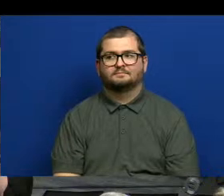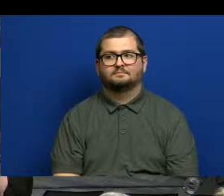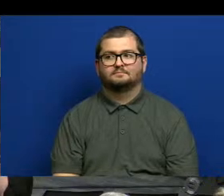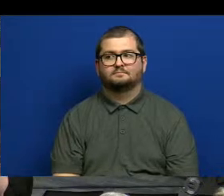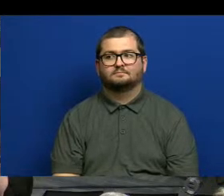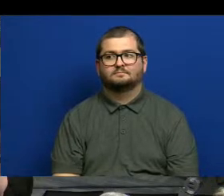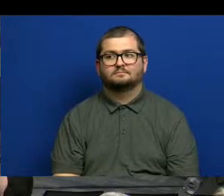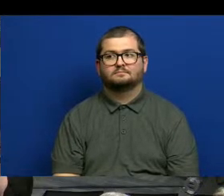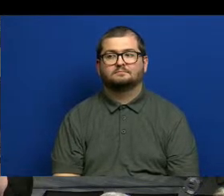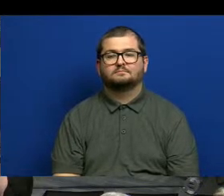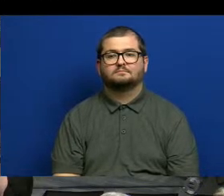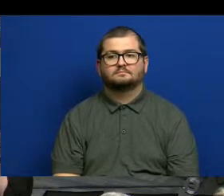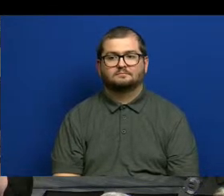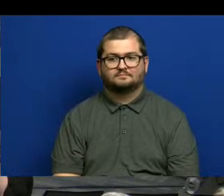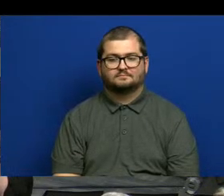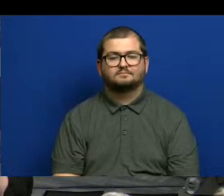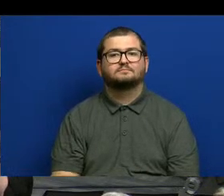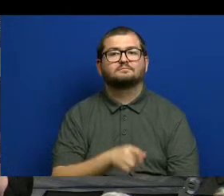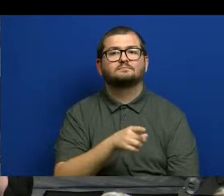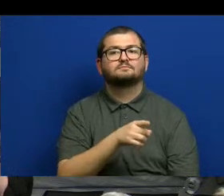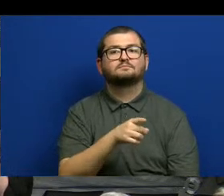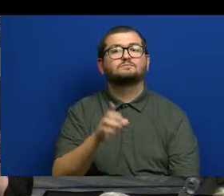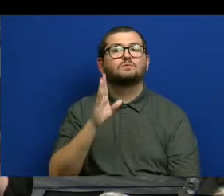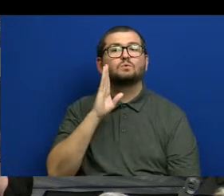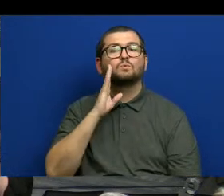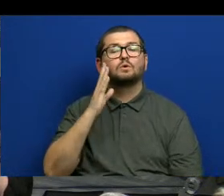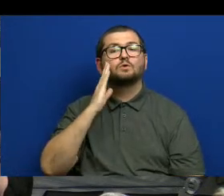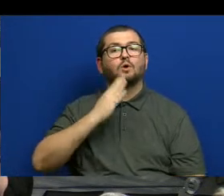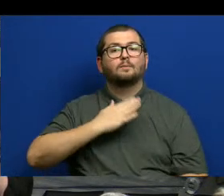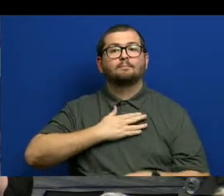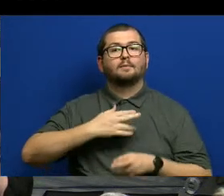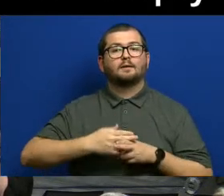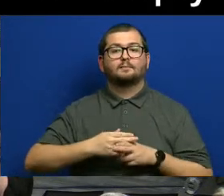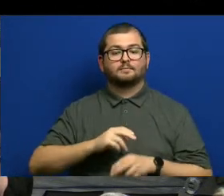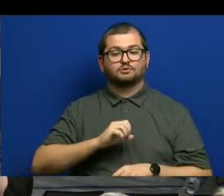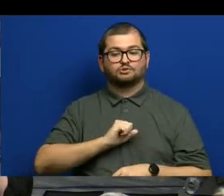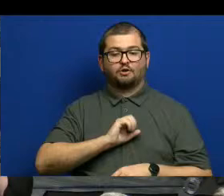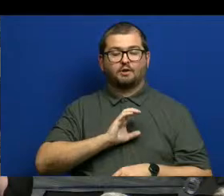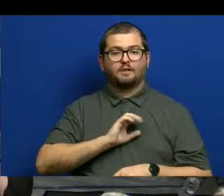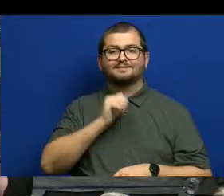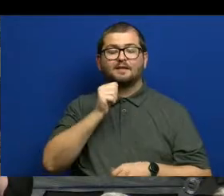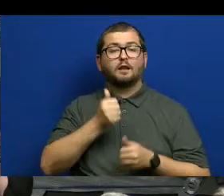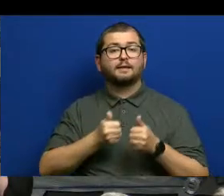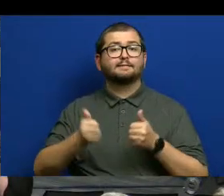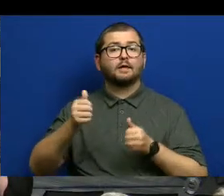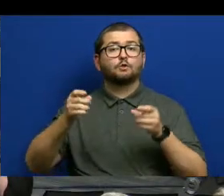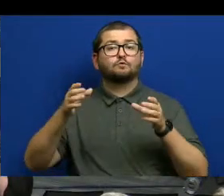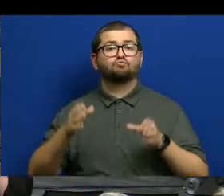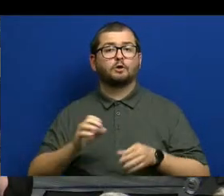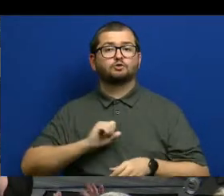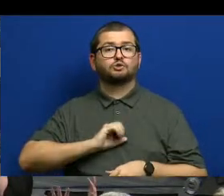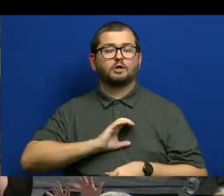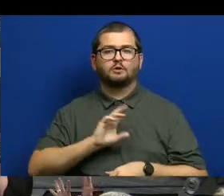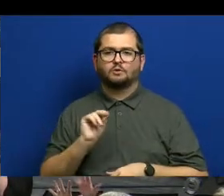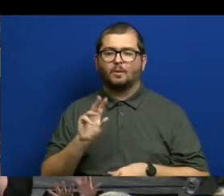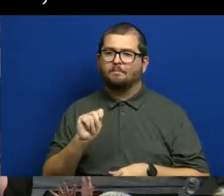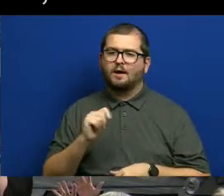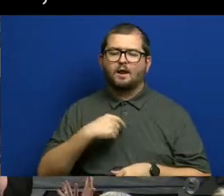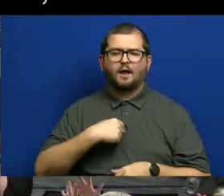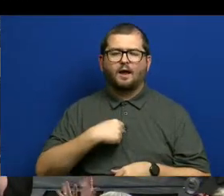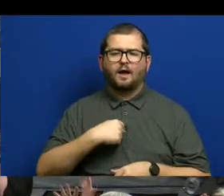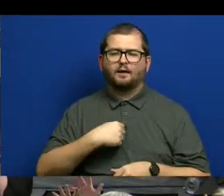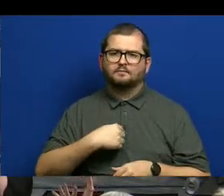You will know me, you will know me simply as Sherry Collins and not executive director, but I will be damned if I do not fight